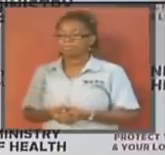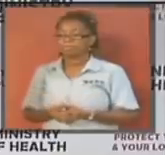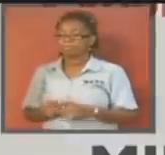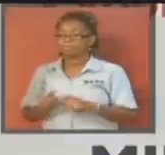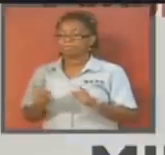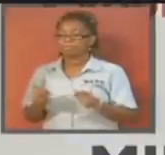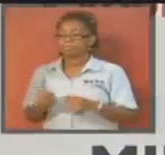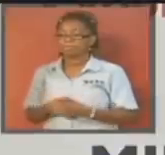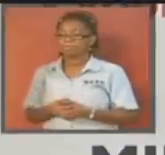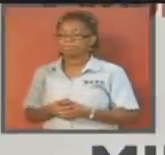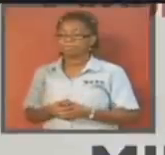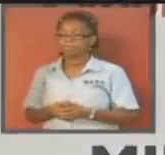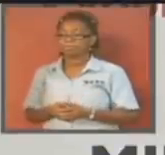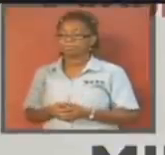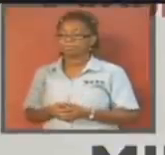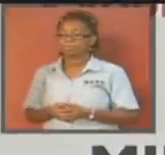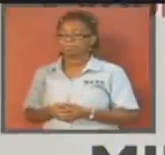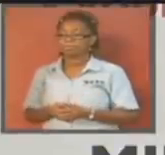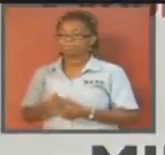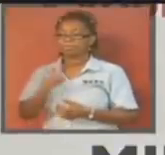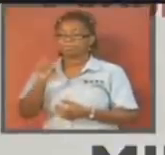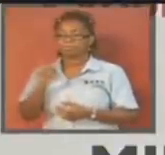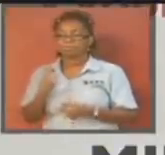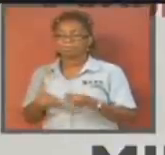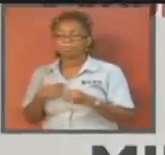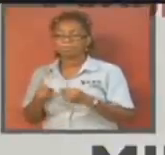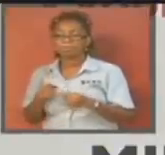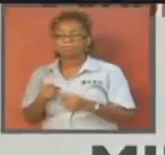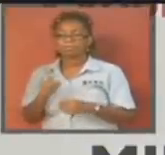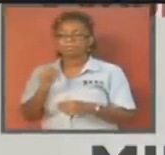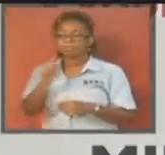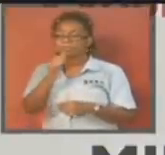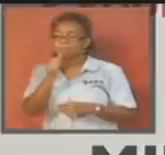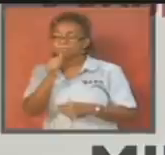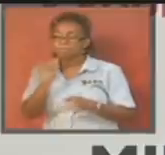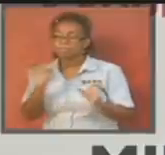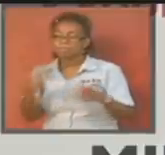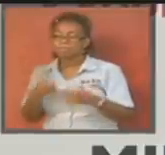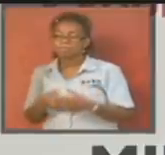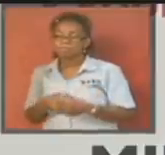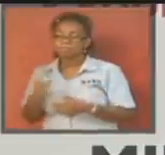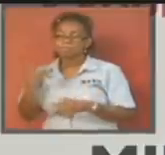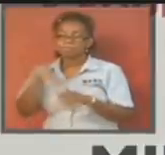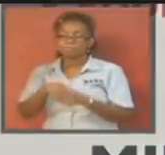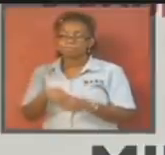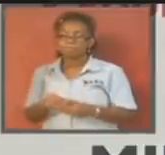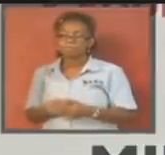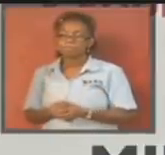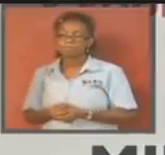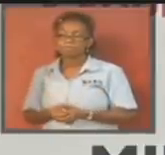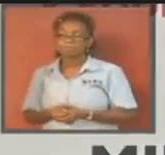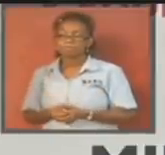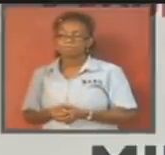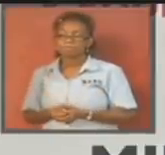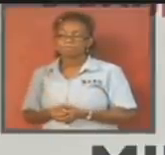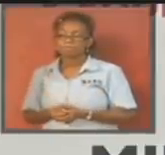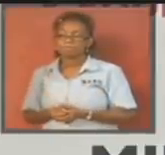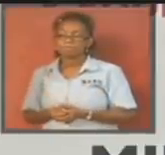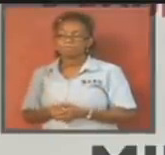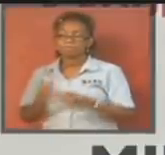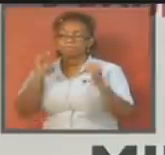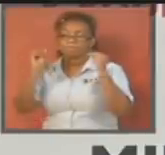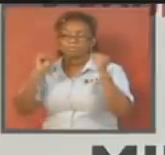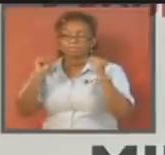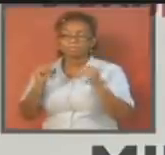private sector involvement. The ministry in no way has anything against the private sector being involved. Actually, we have put